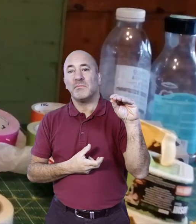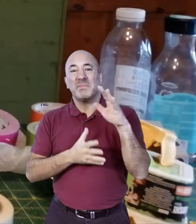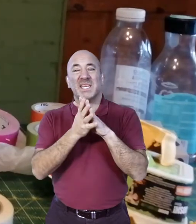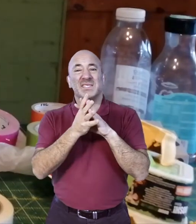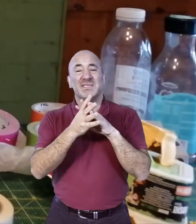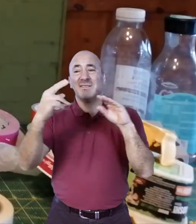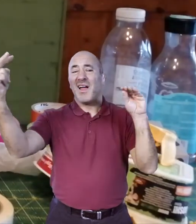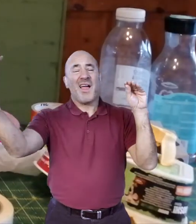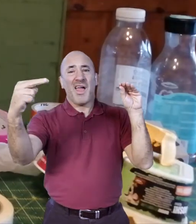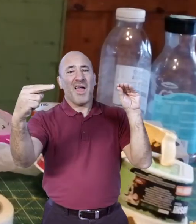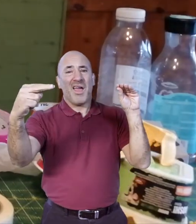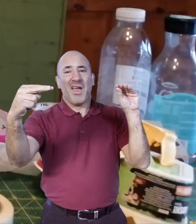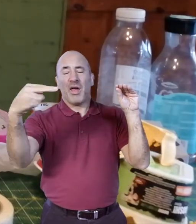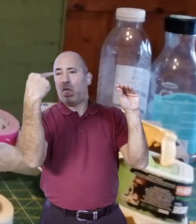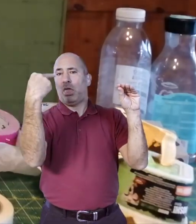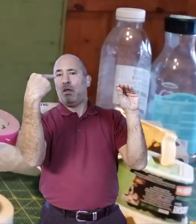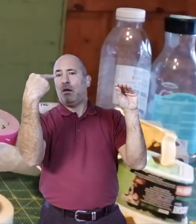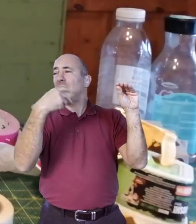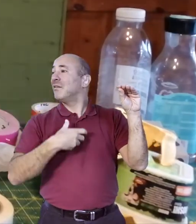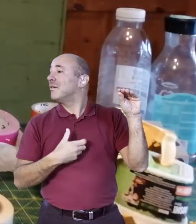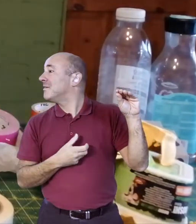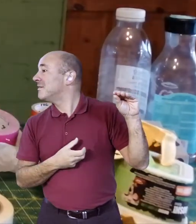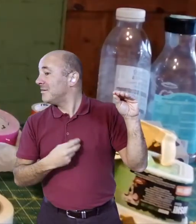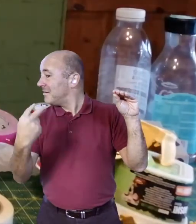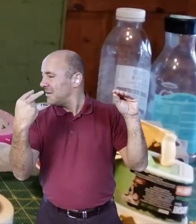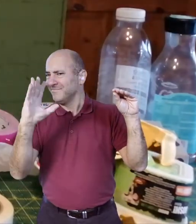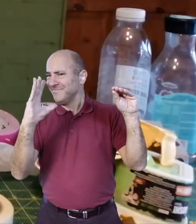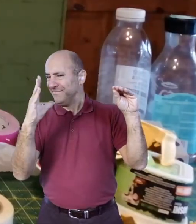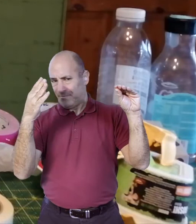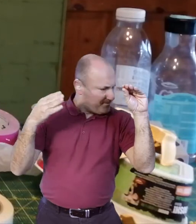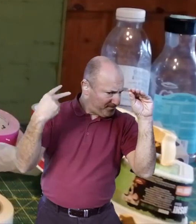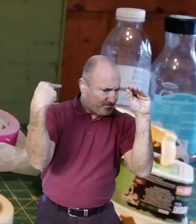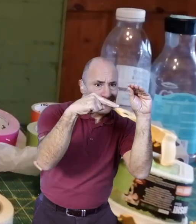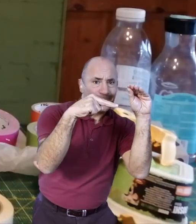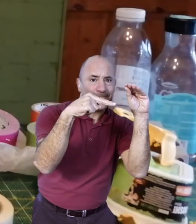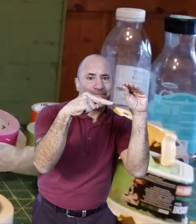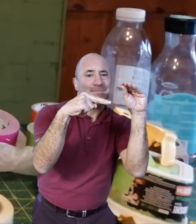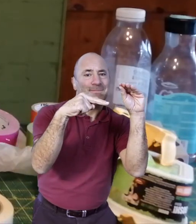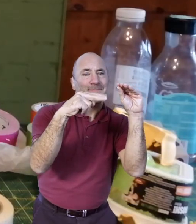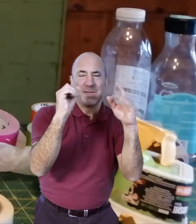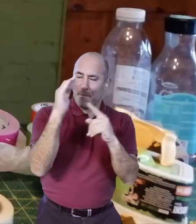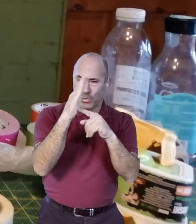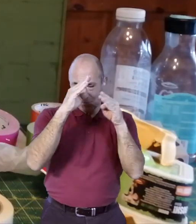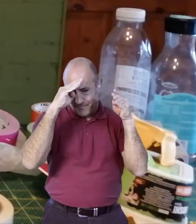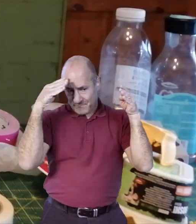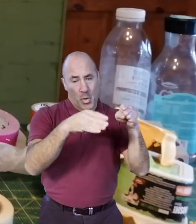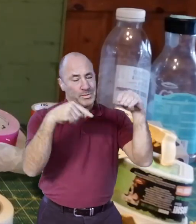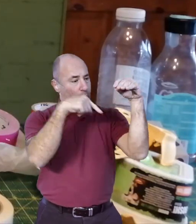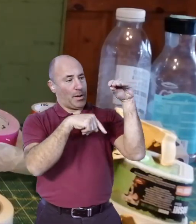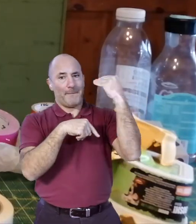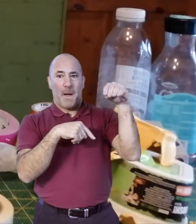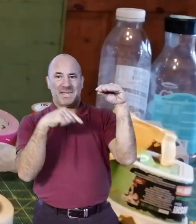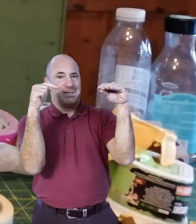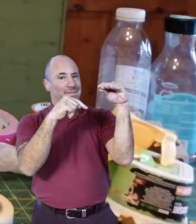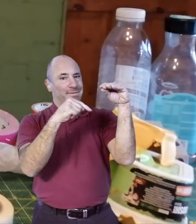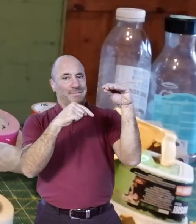the attention is drawn from the puppet onto you. So it's really important that you remain